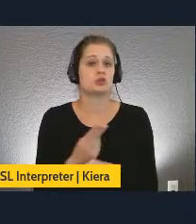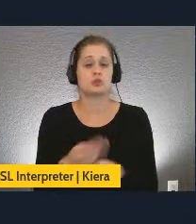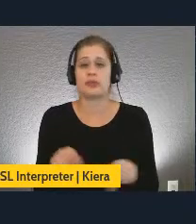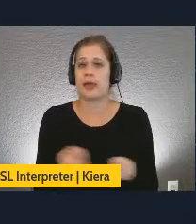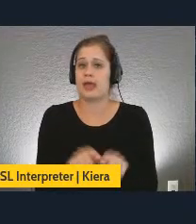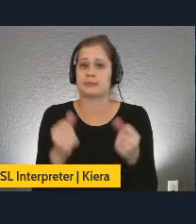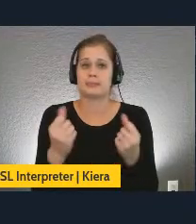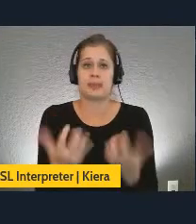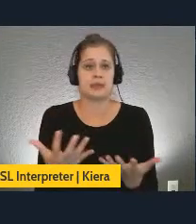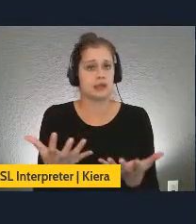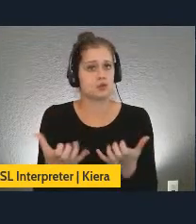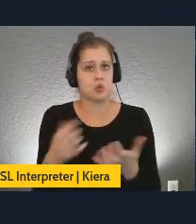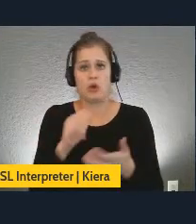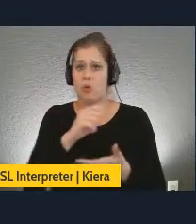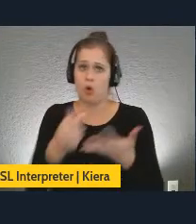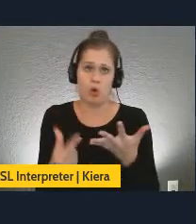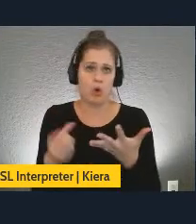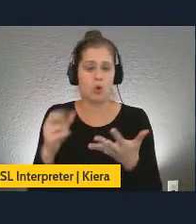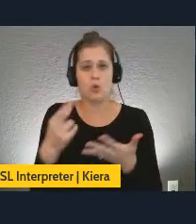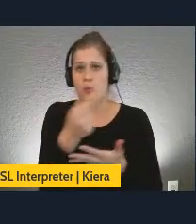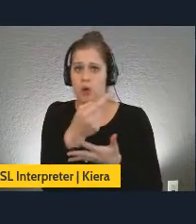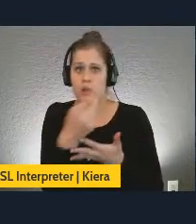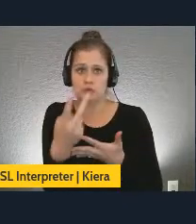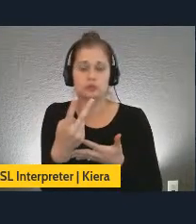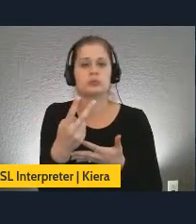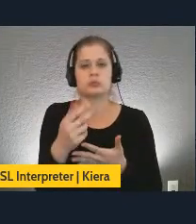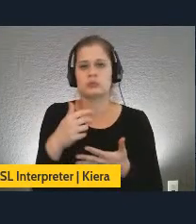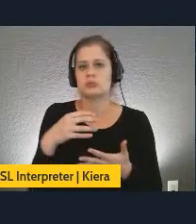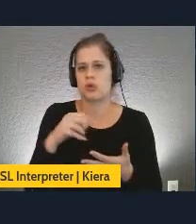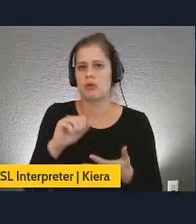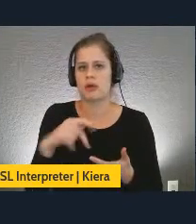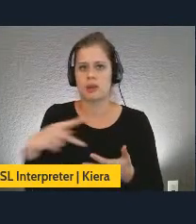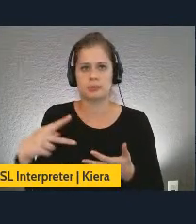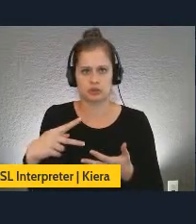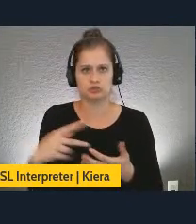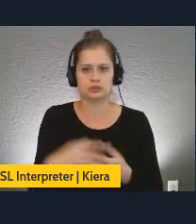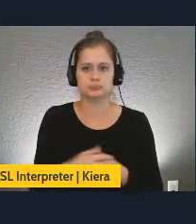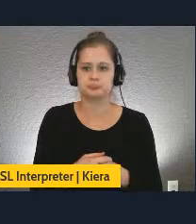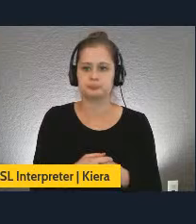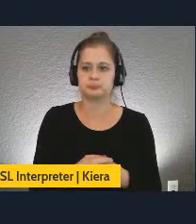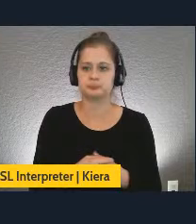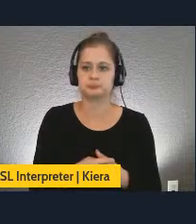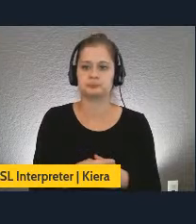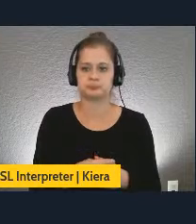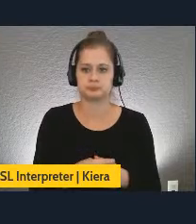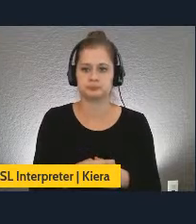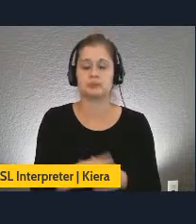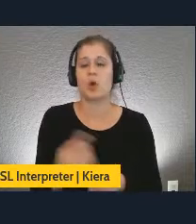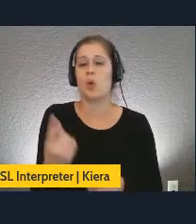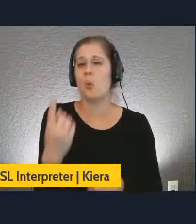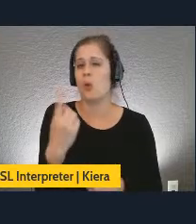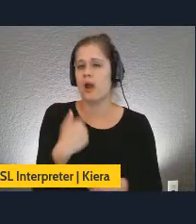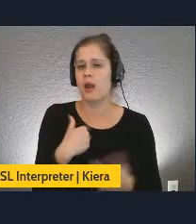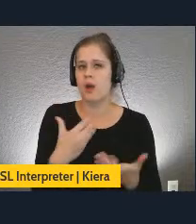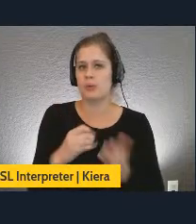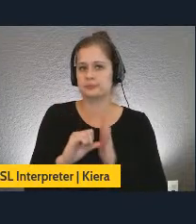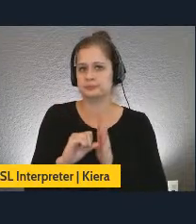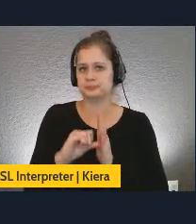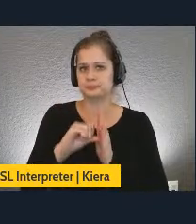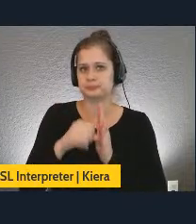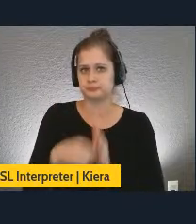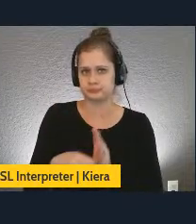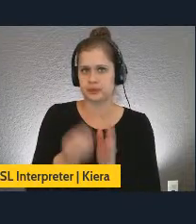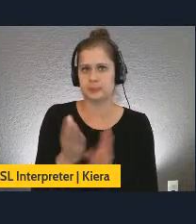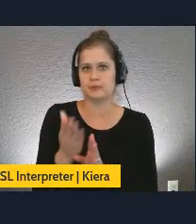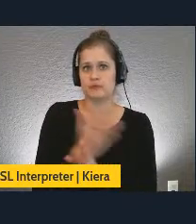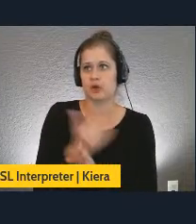on an application to vet your CDK applications. One thing I want to point out before I hand it